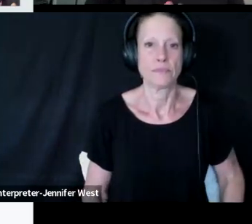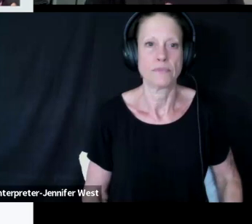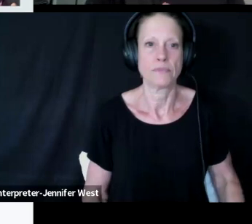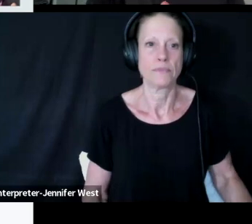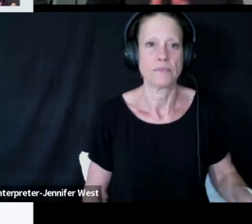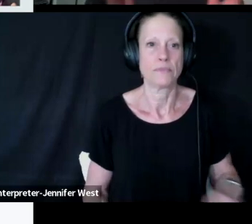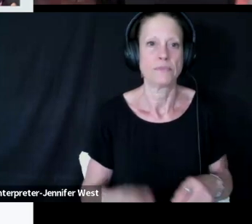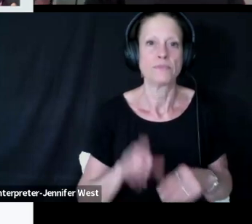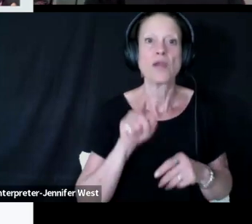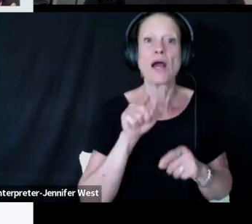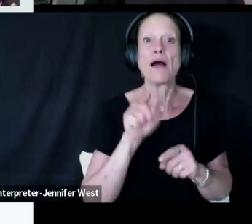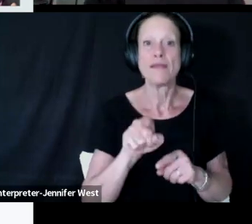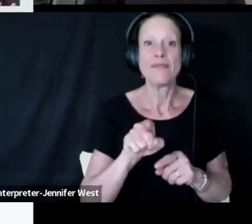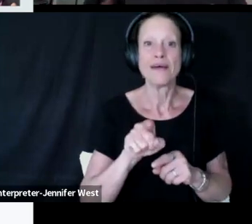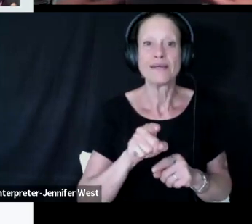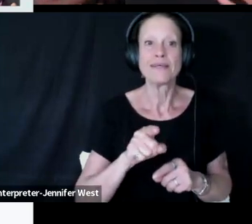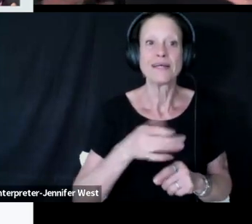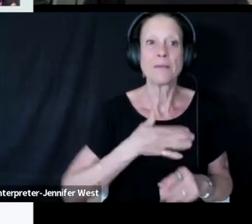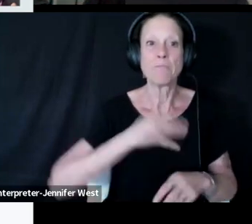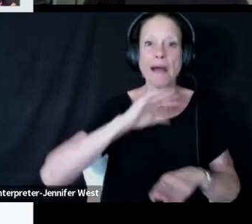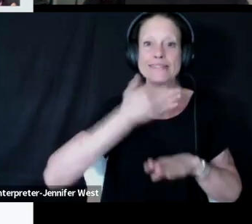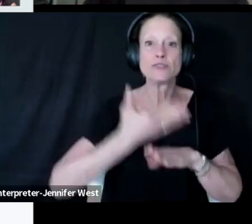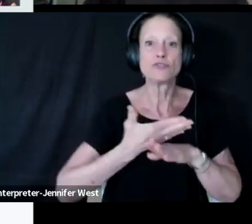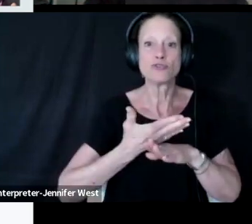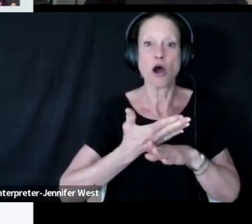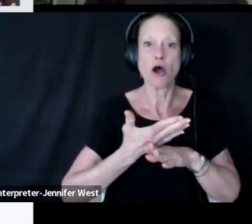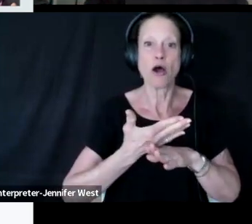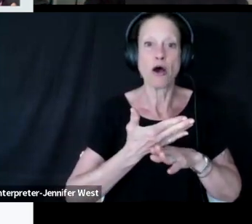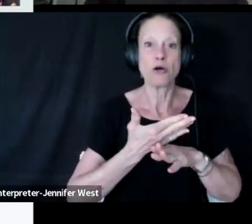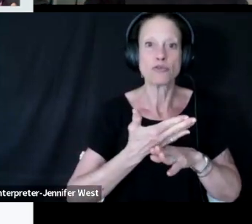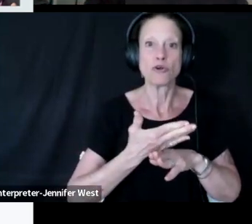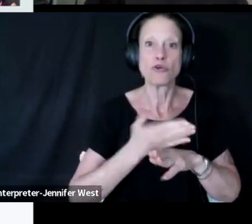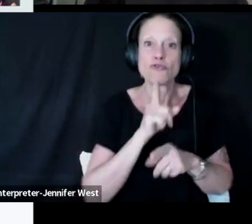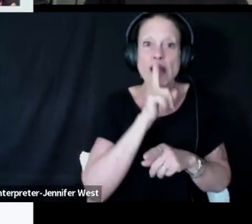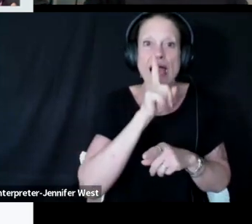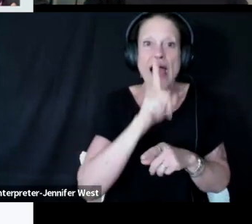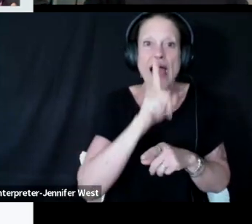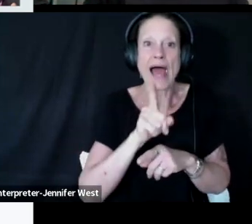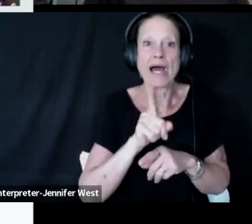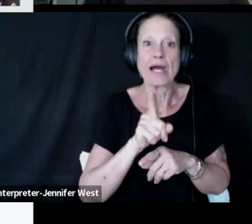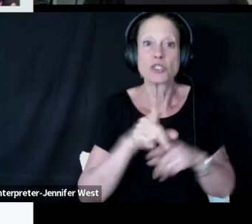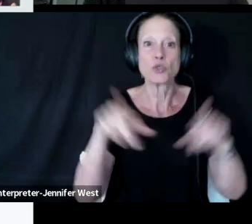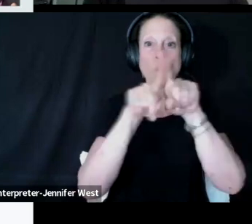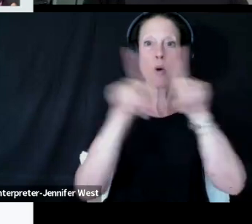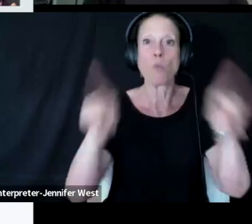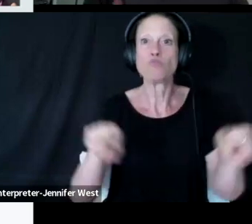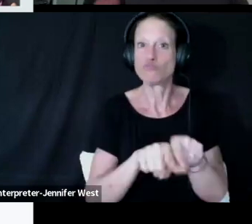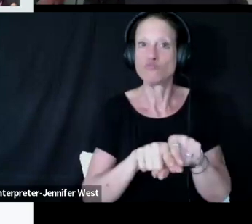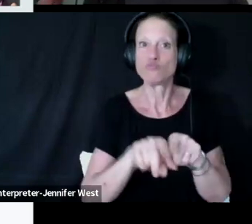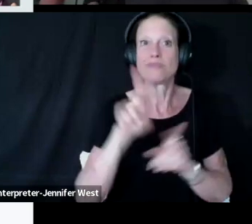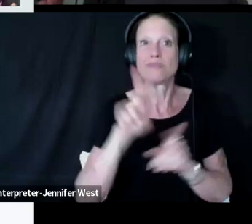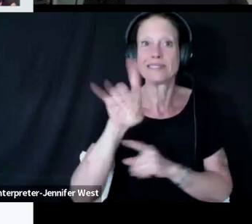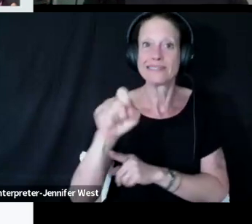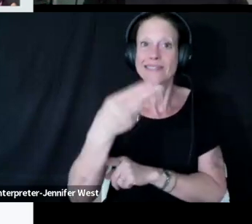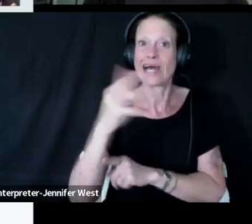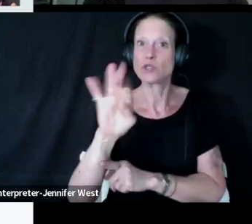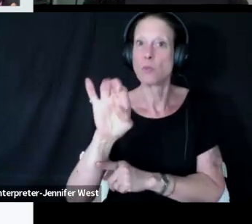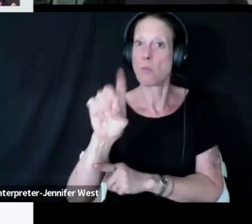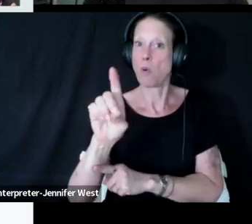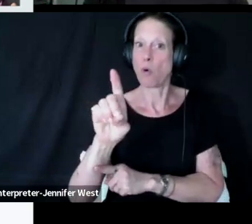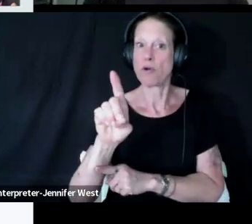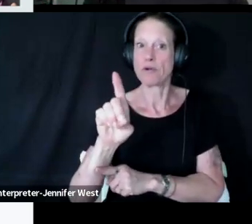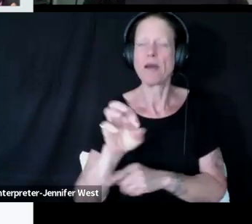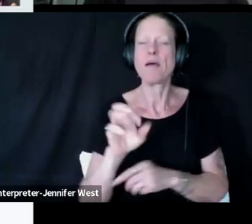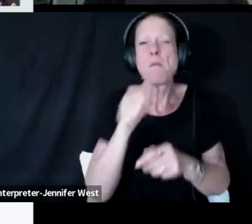Danny's actual dashboard with a few private things blocked out at the moment. One of the things that was really important